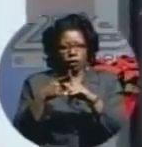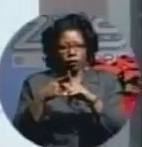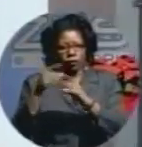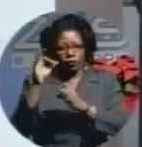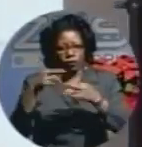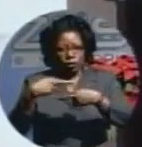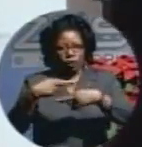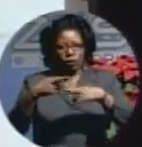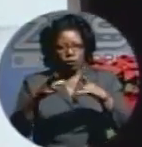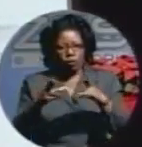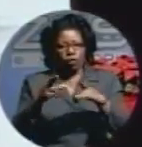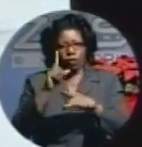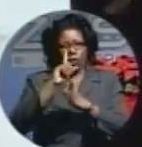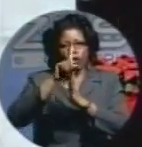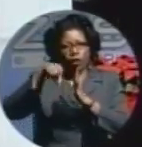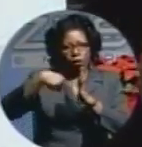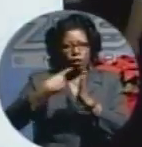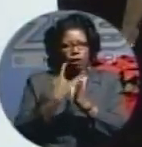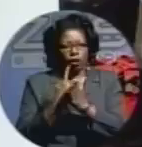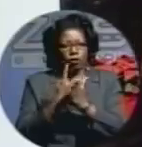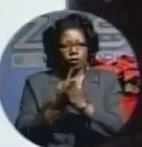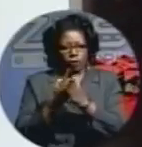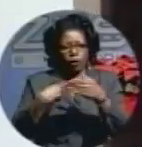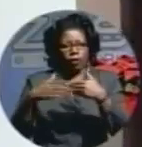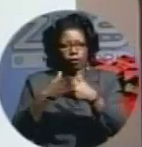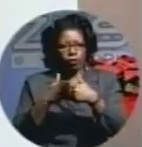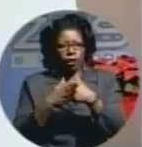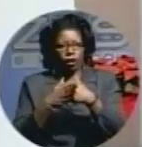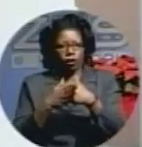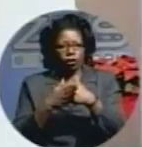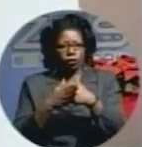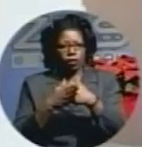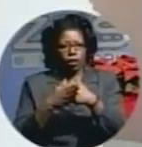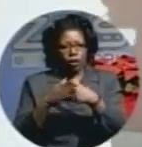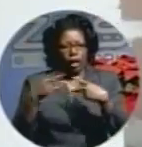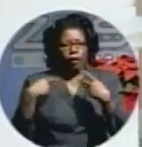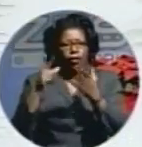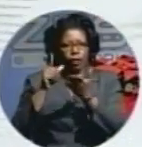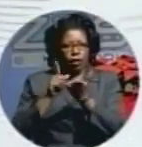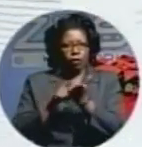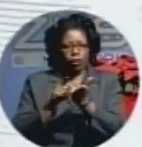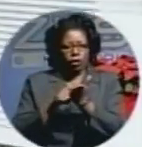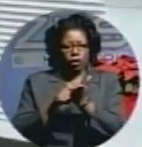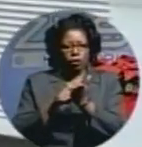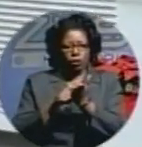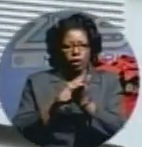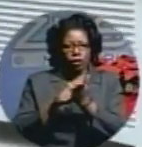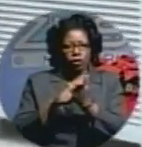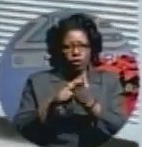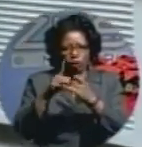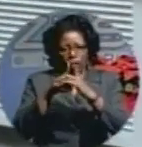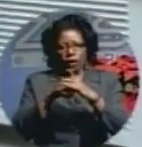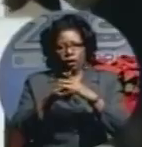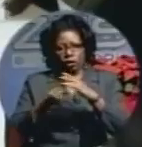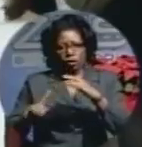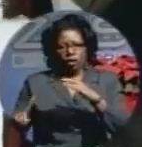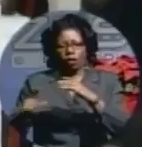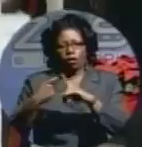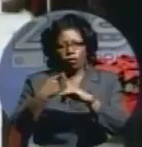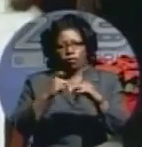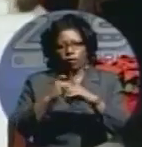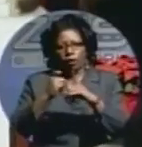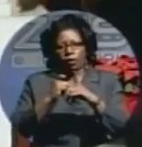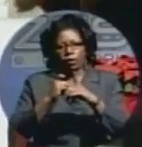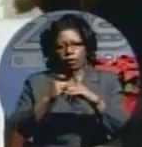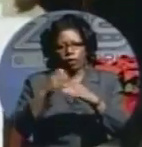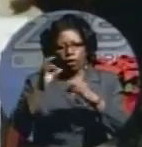John Isaacs for about an hour, and when they returned, members of the media were asked to clear the courtroom. A short while later, members of the